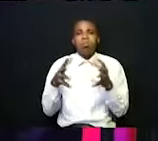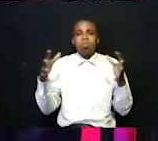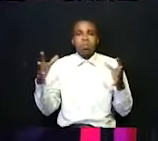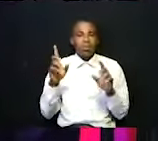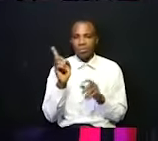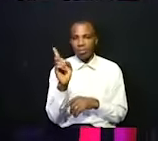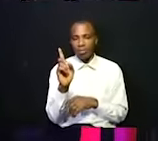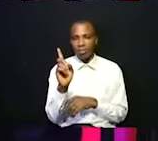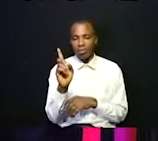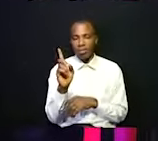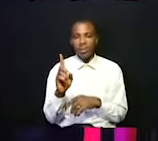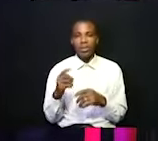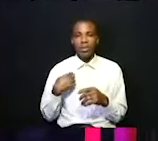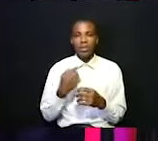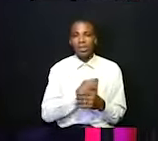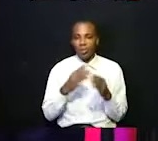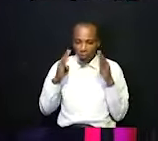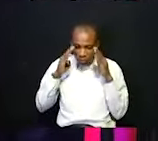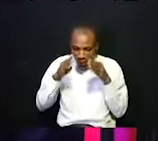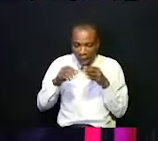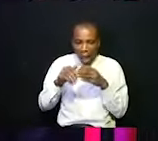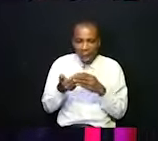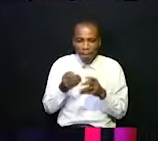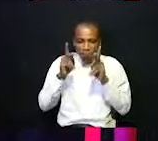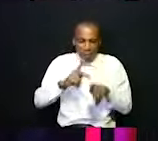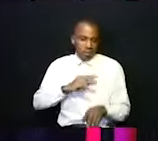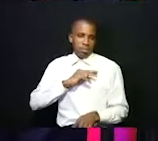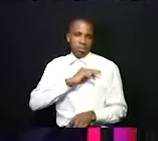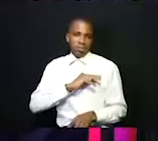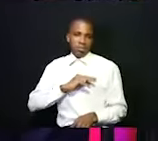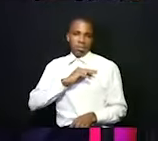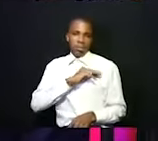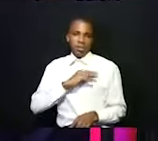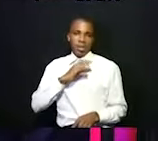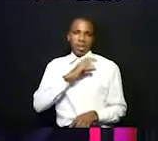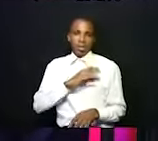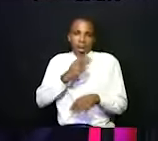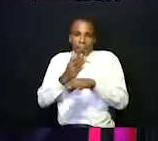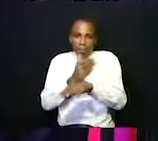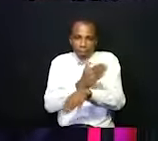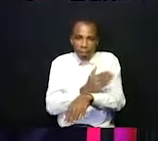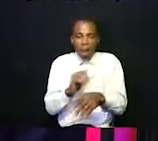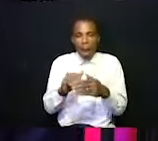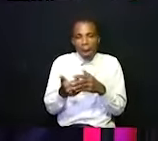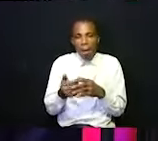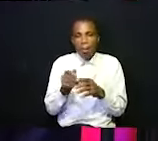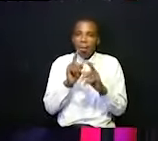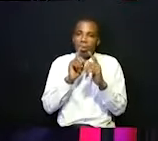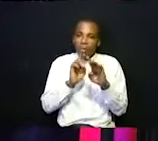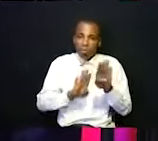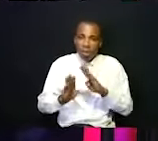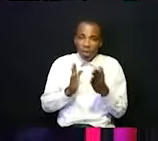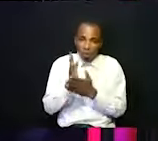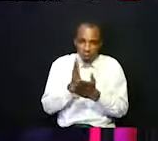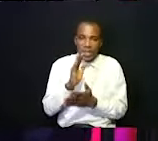at their growth. We need to look at their growth in terms of their productivity.